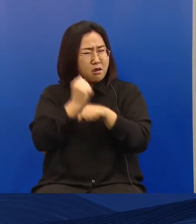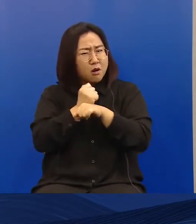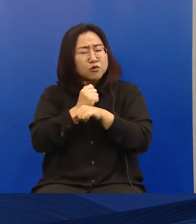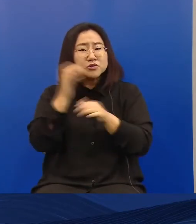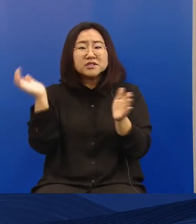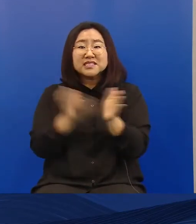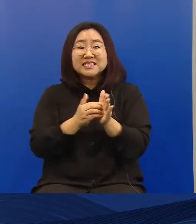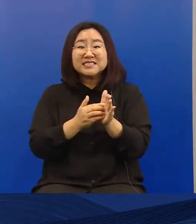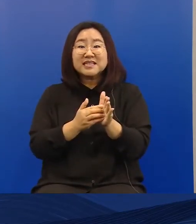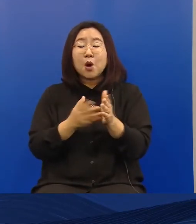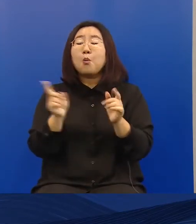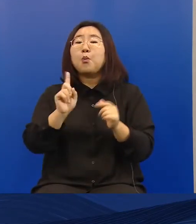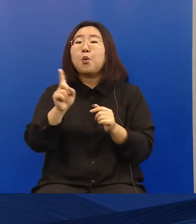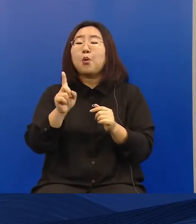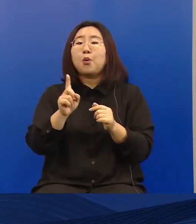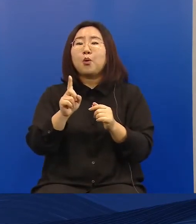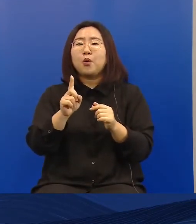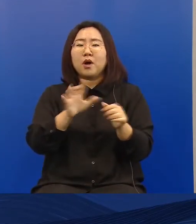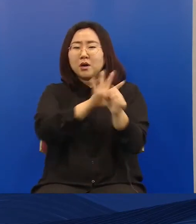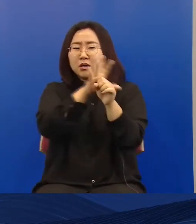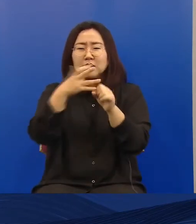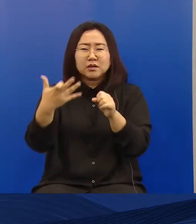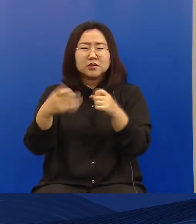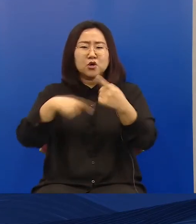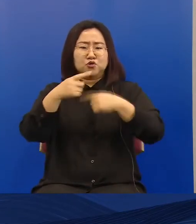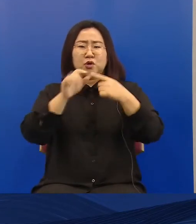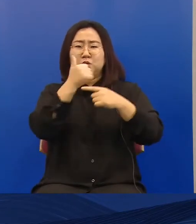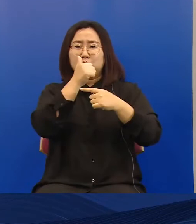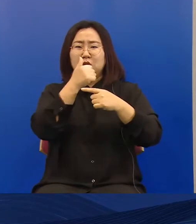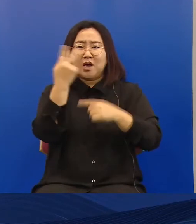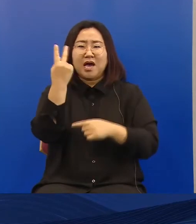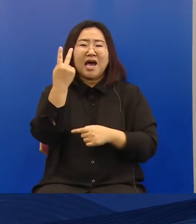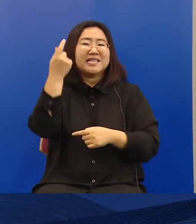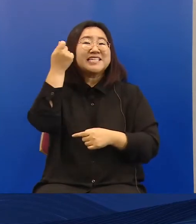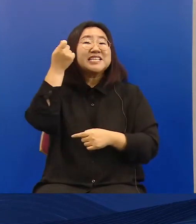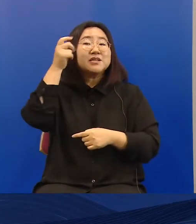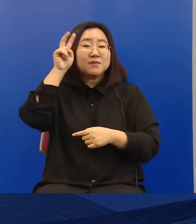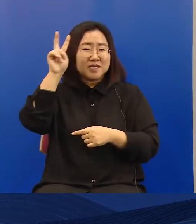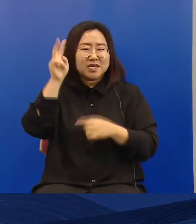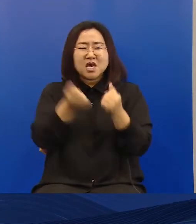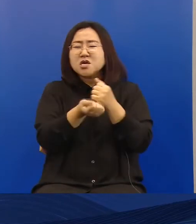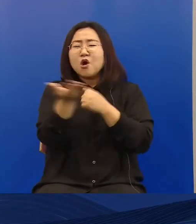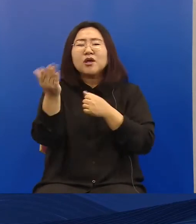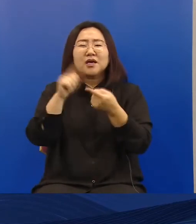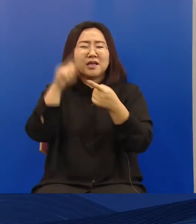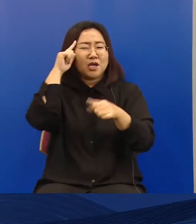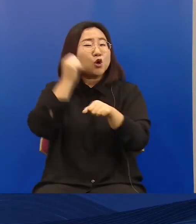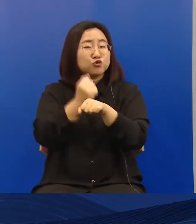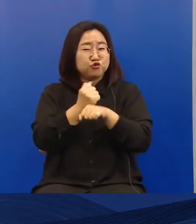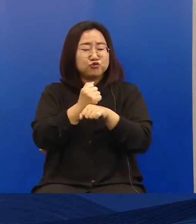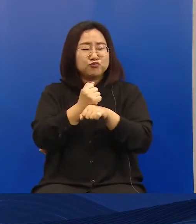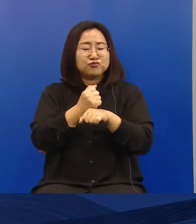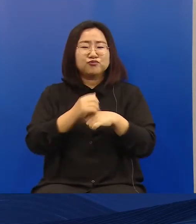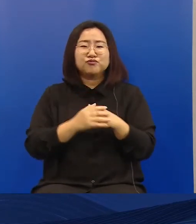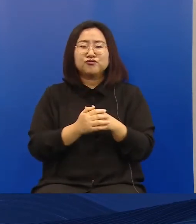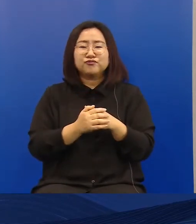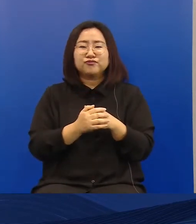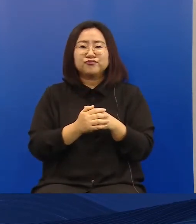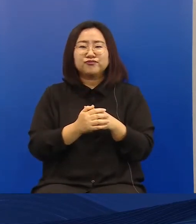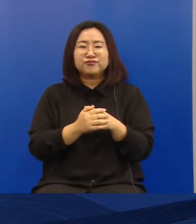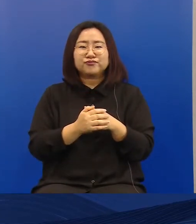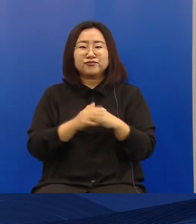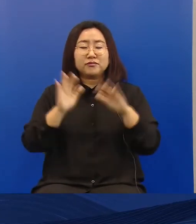language interpreters on television during the pandemic, which highlights the importance of, in our country, access to